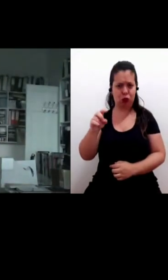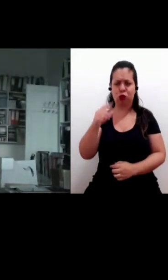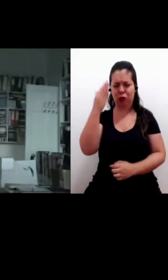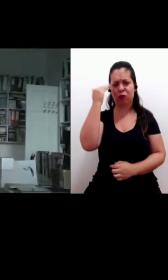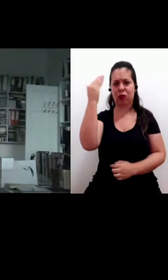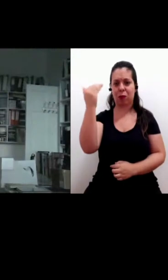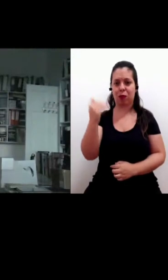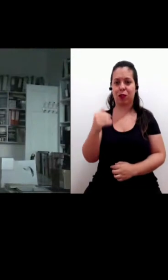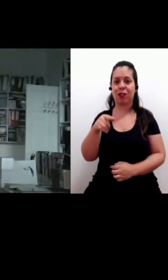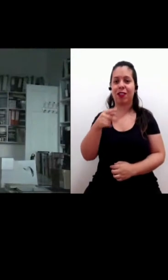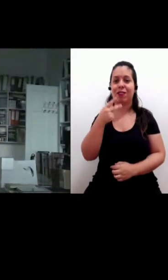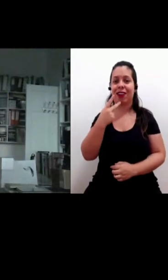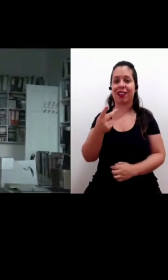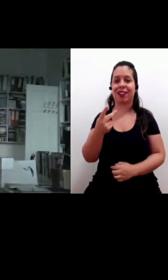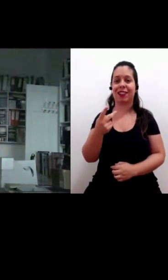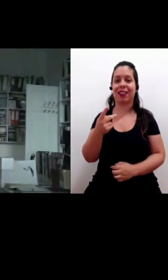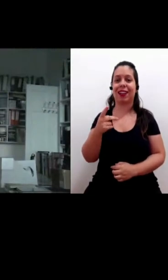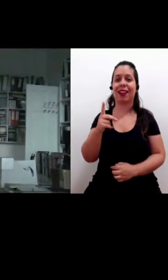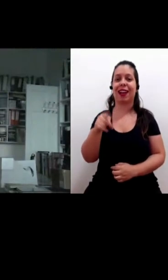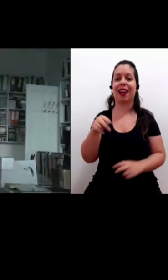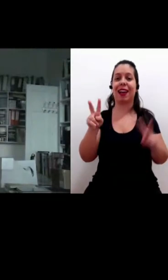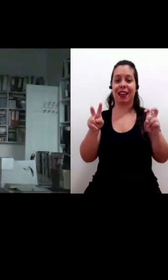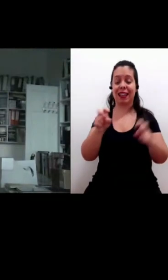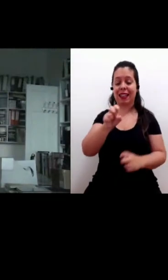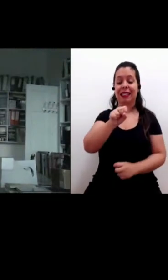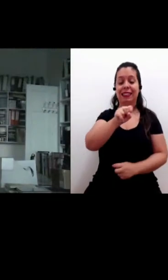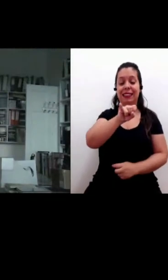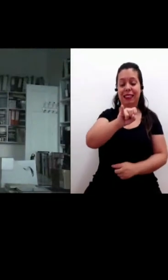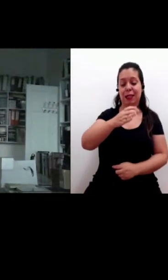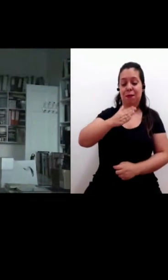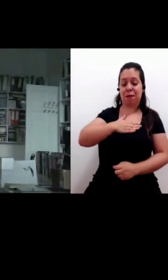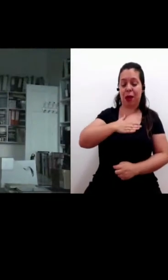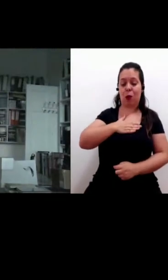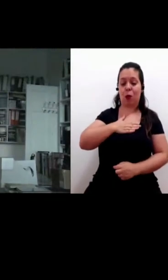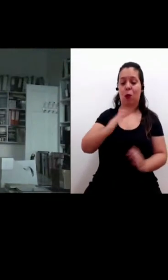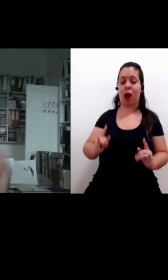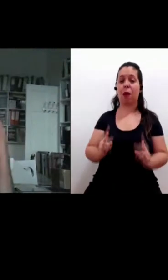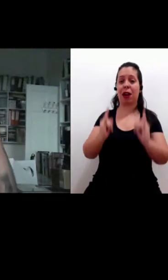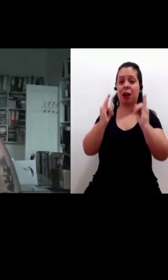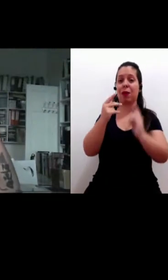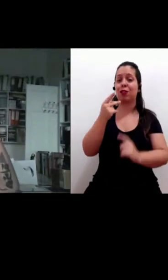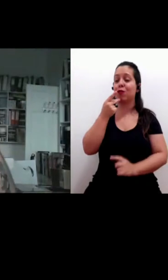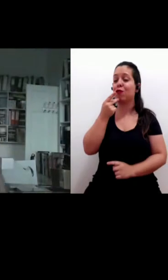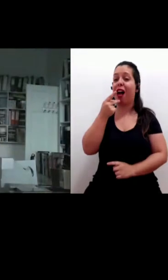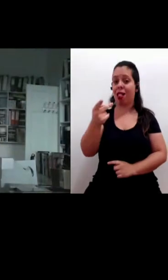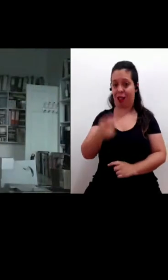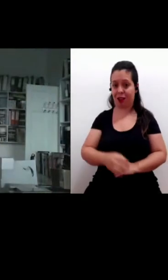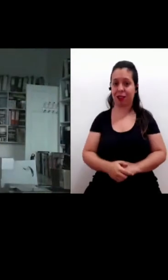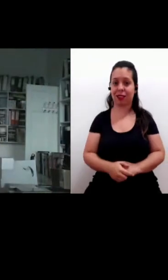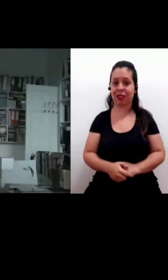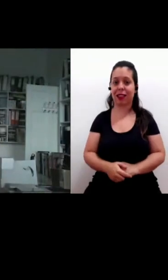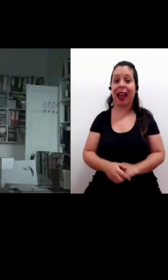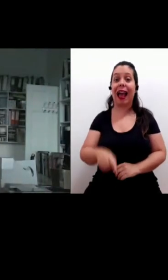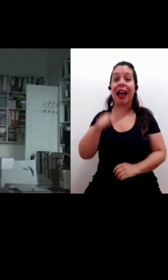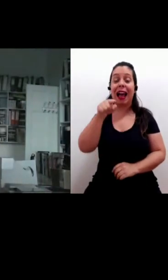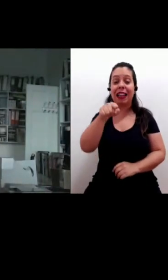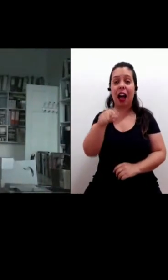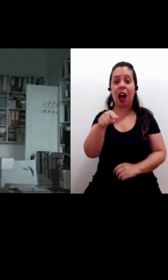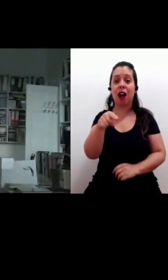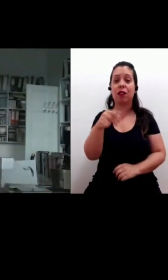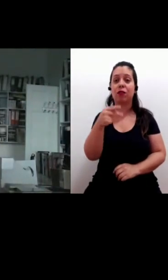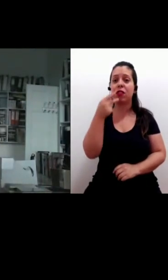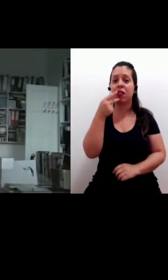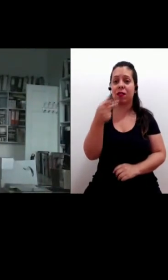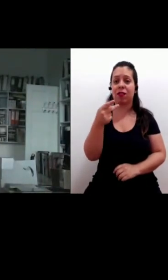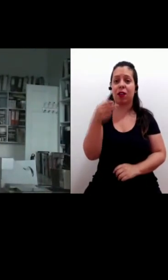The Apartment. That even if The Apartment is one of the films that you saw most frequently